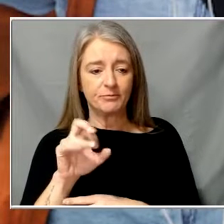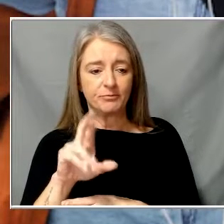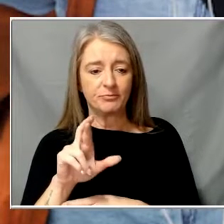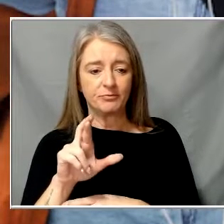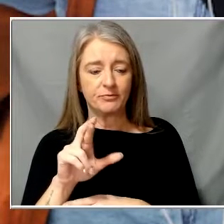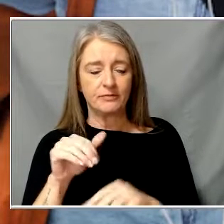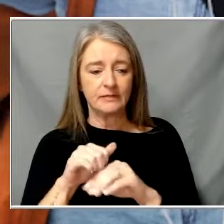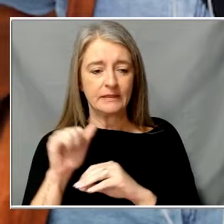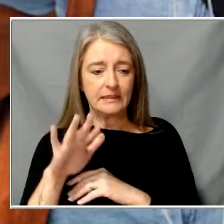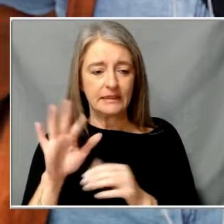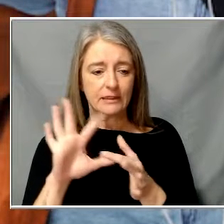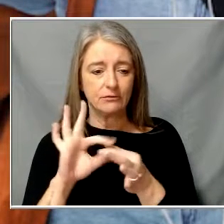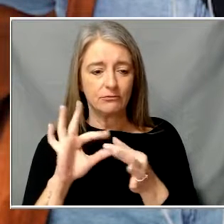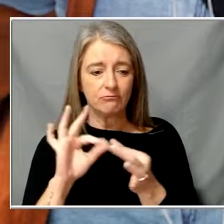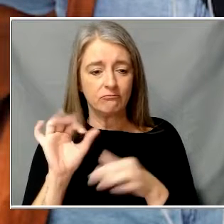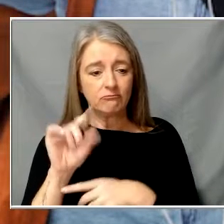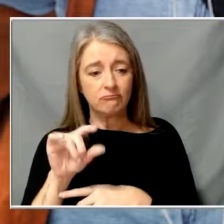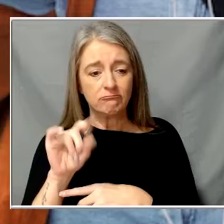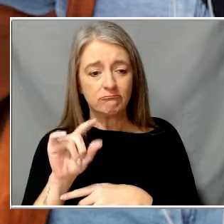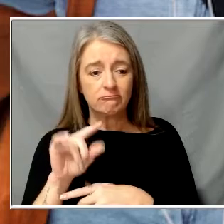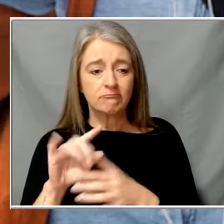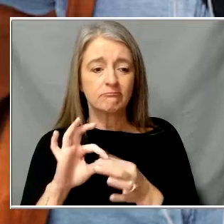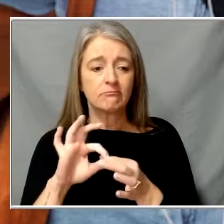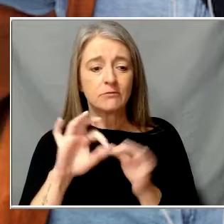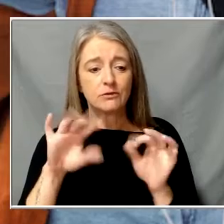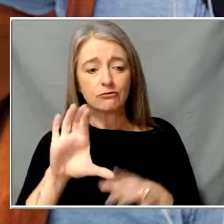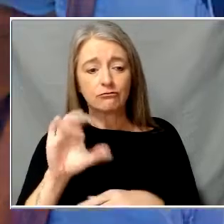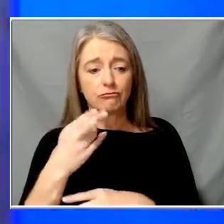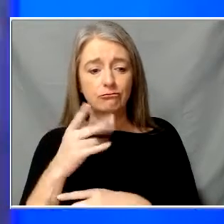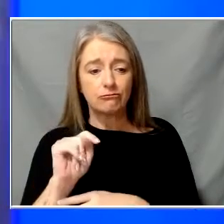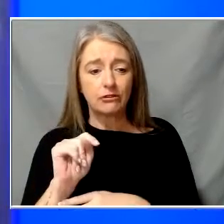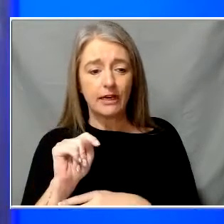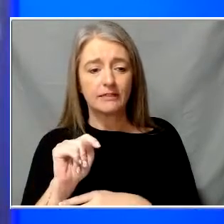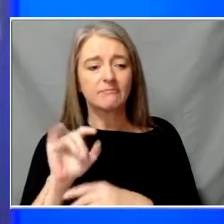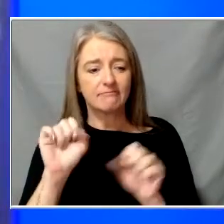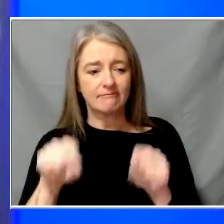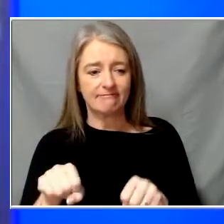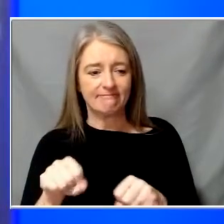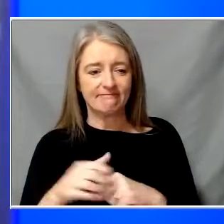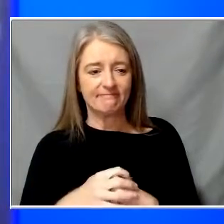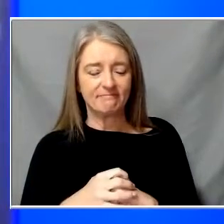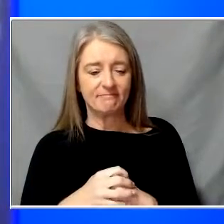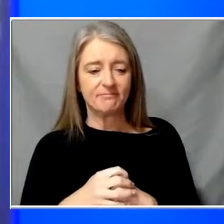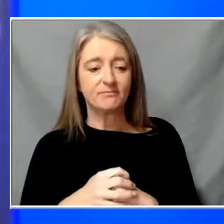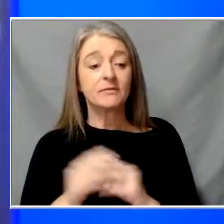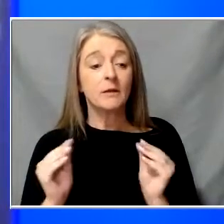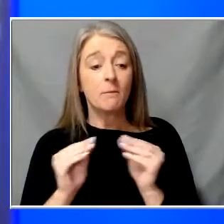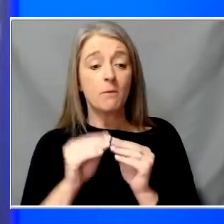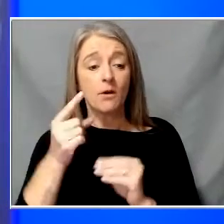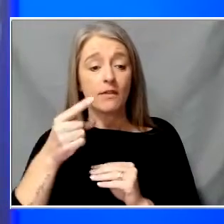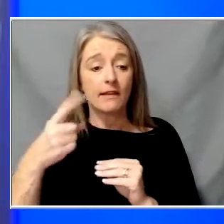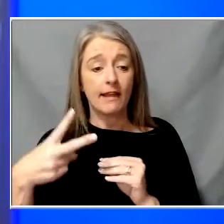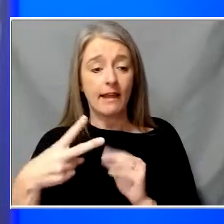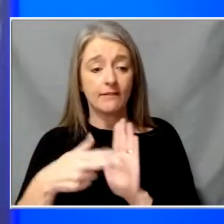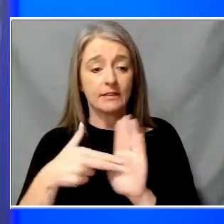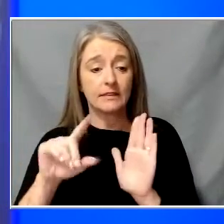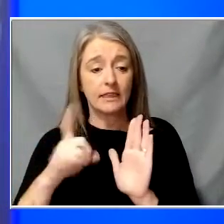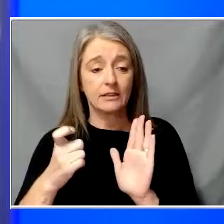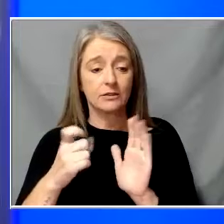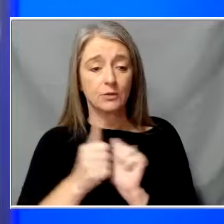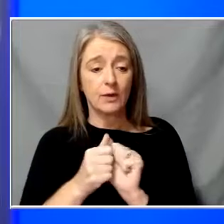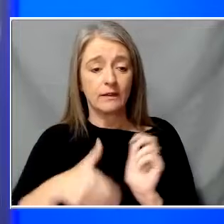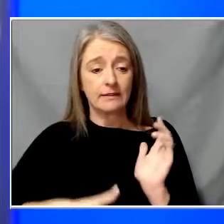here on your screen, or you can drop them in the chat thread below. We'll get to those in just a bit. But more than half of those diagnosed with stomach cancers